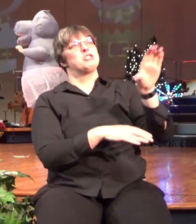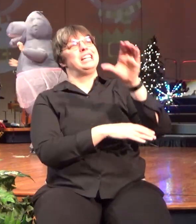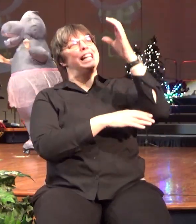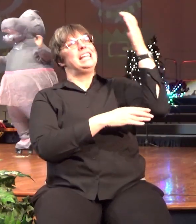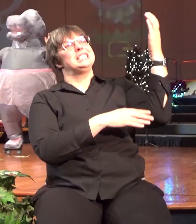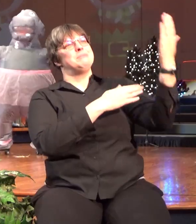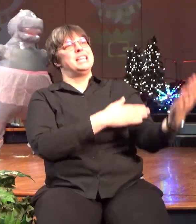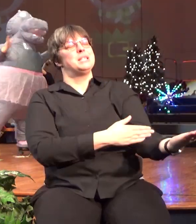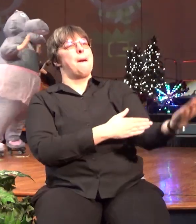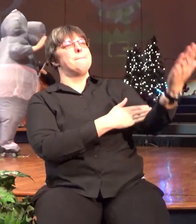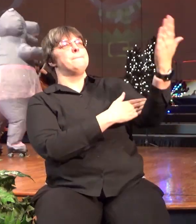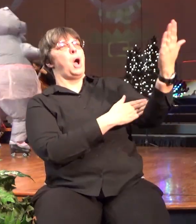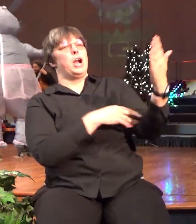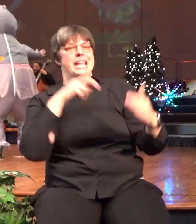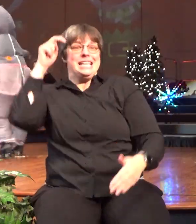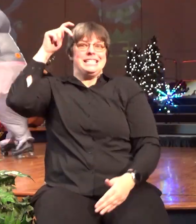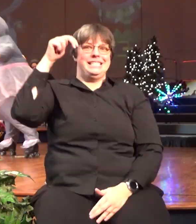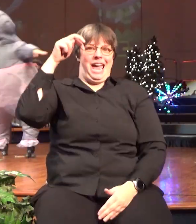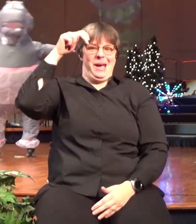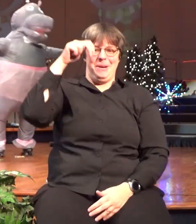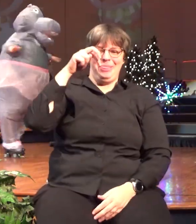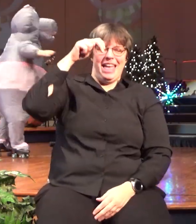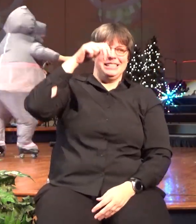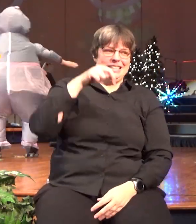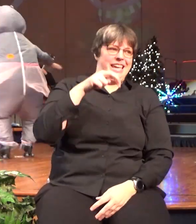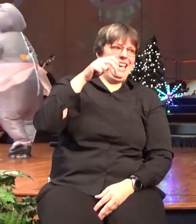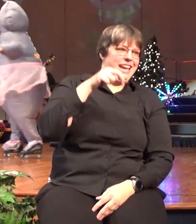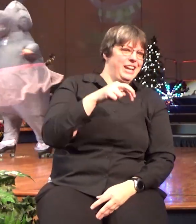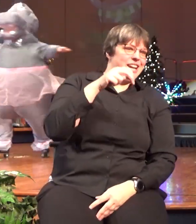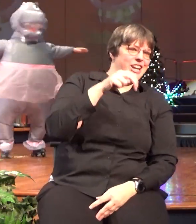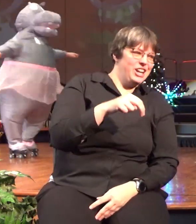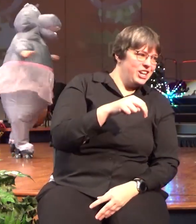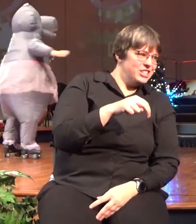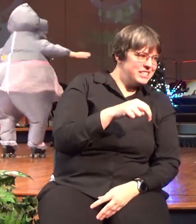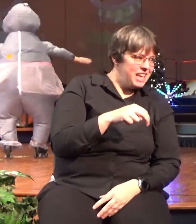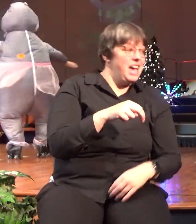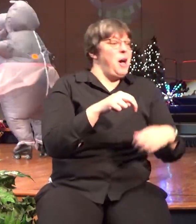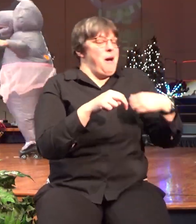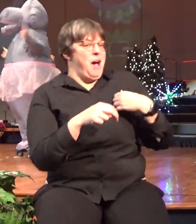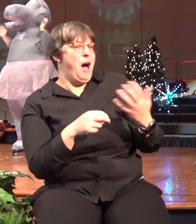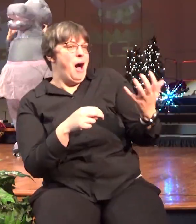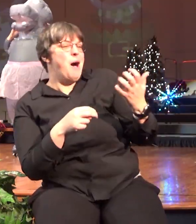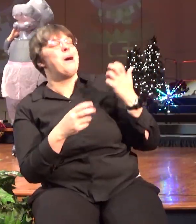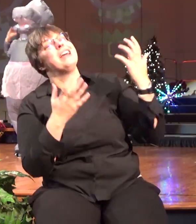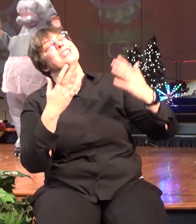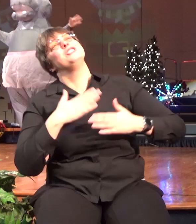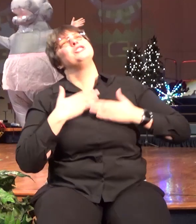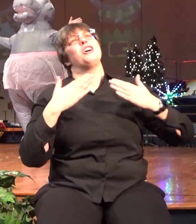Christmas morning creeping down the stairs. Oh, I